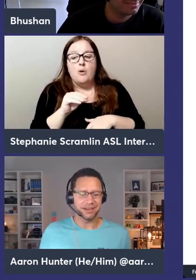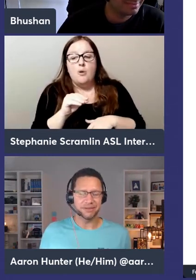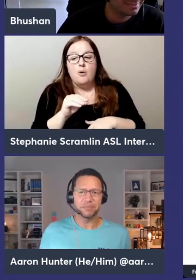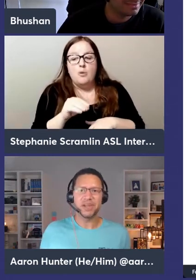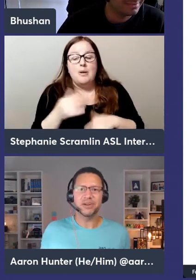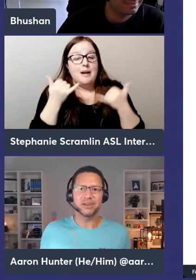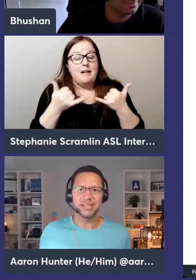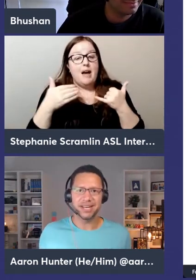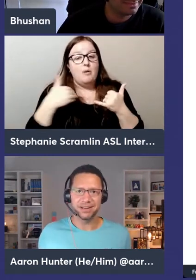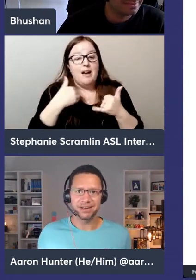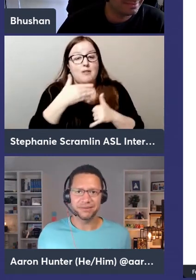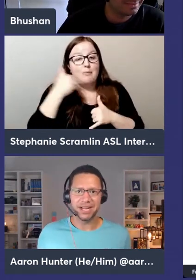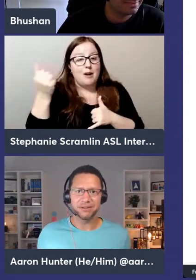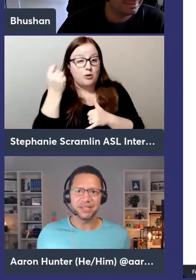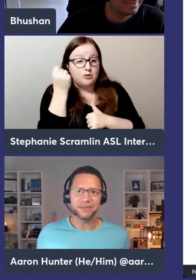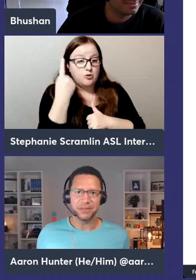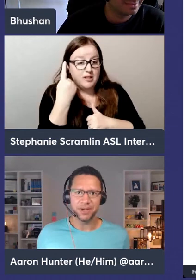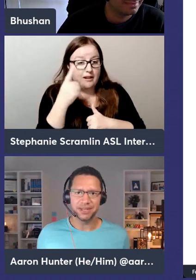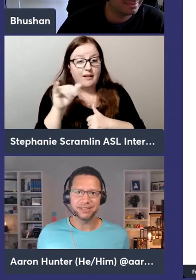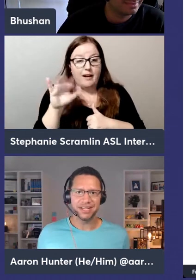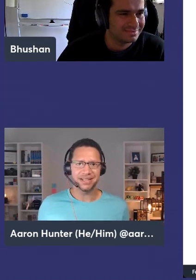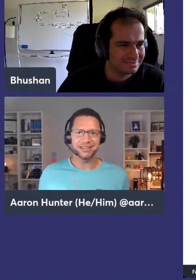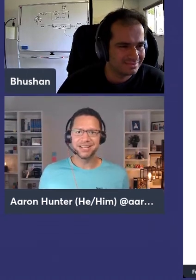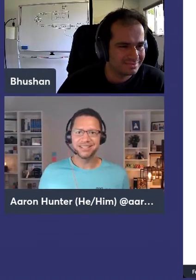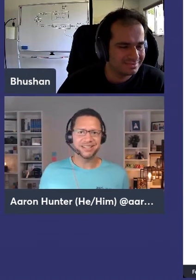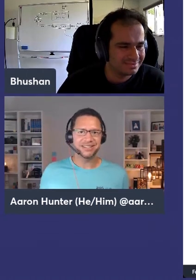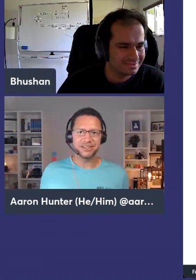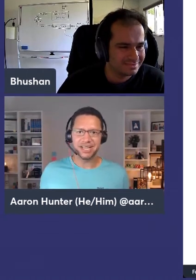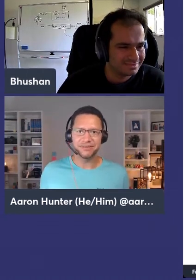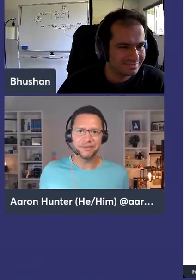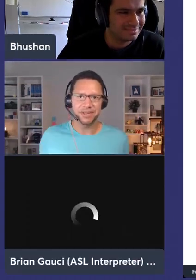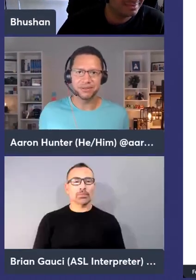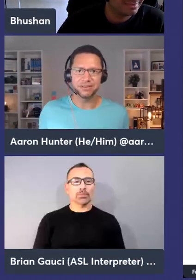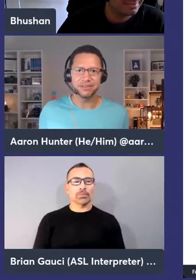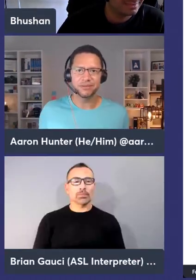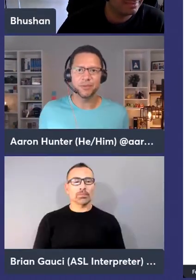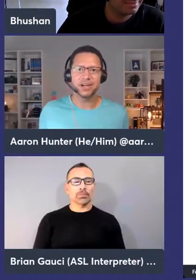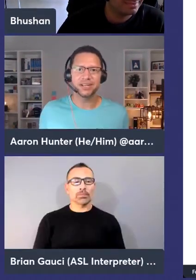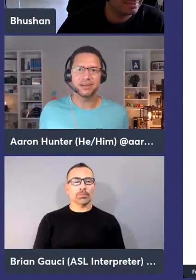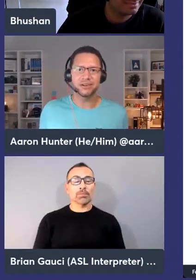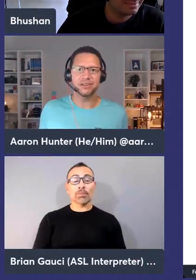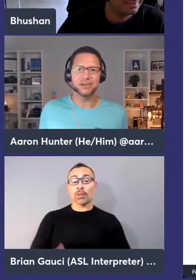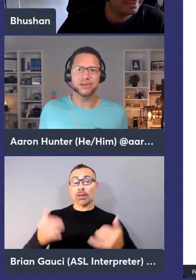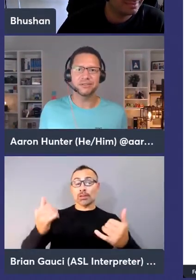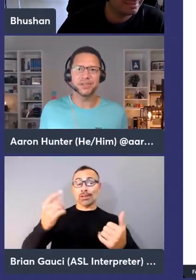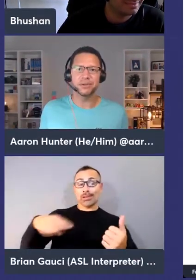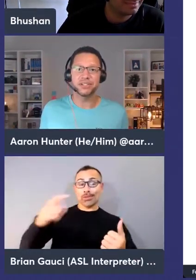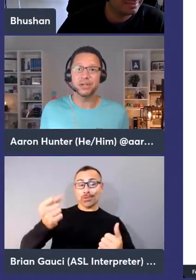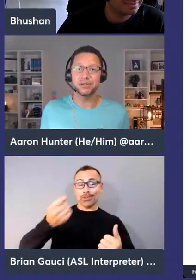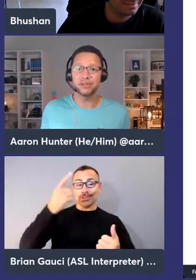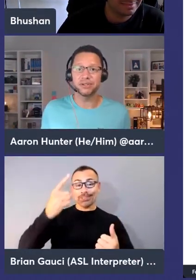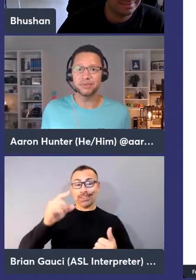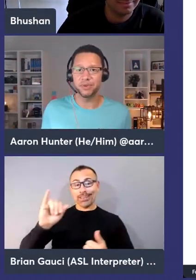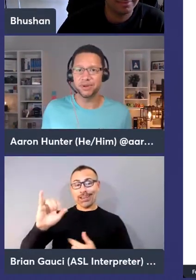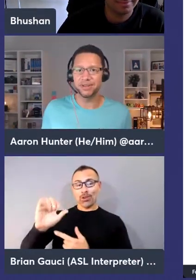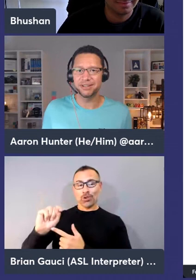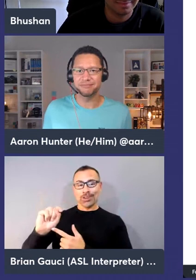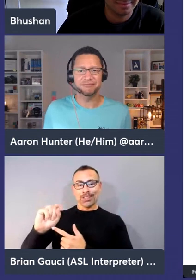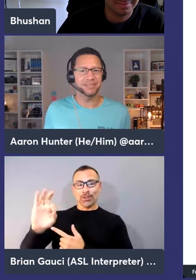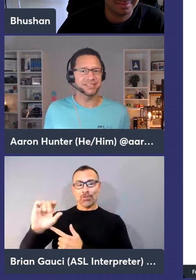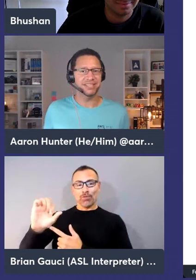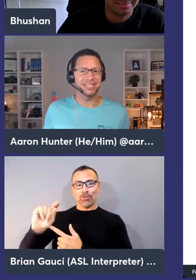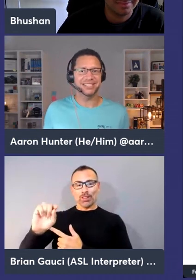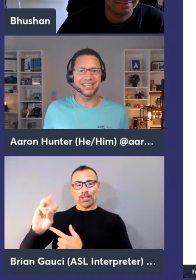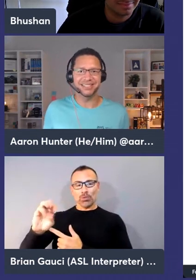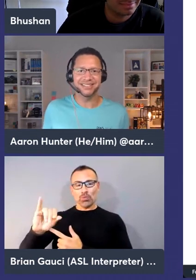we have a better understanding of IoT FleetWise and sensor data for vehicles, where can our learners or viewers go to learn more